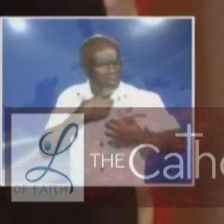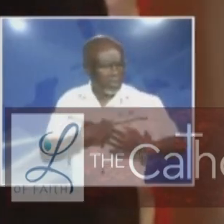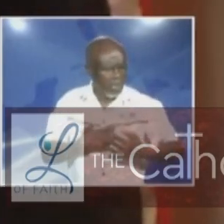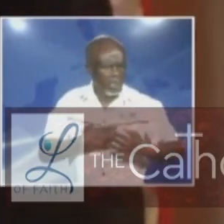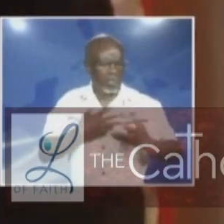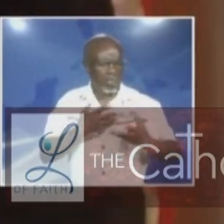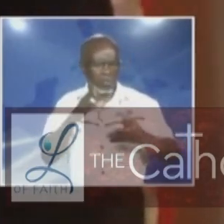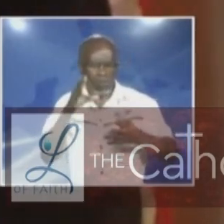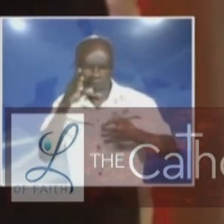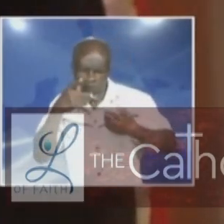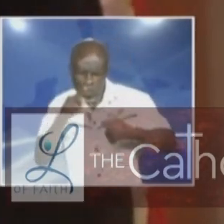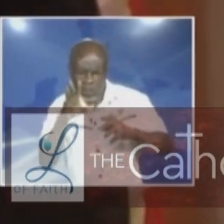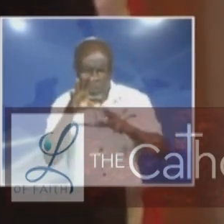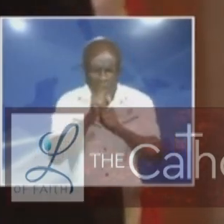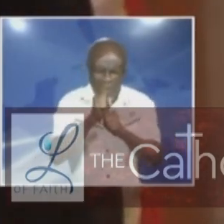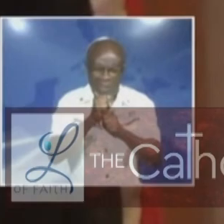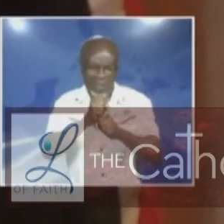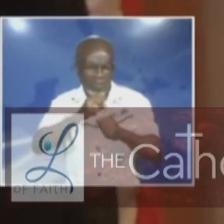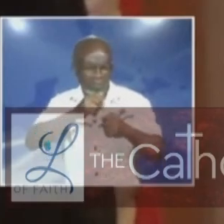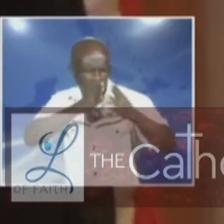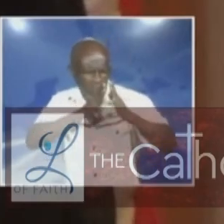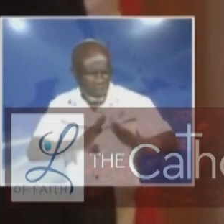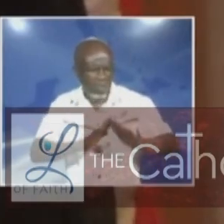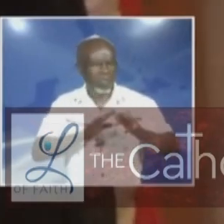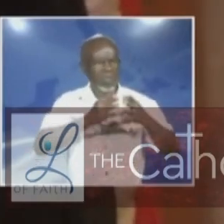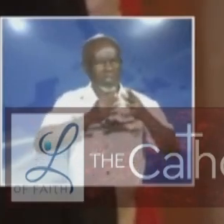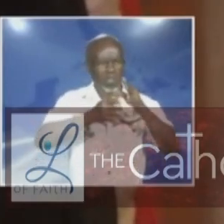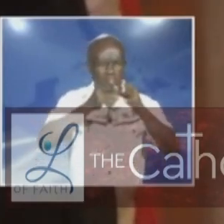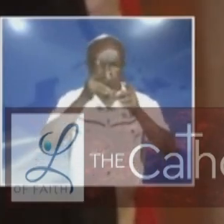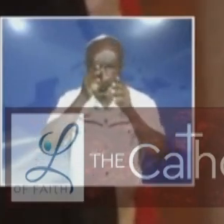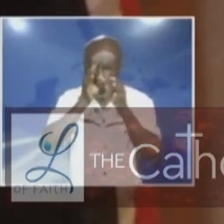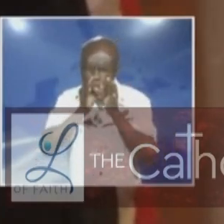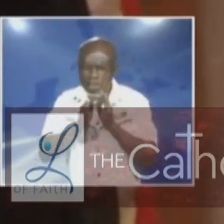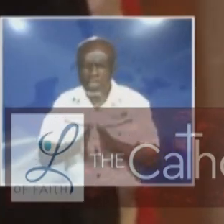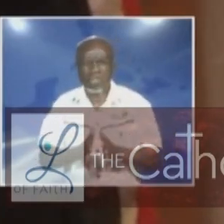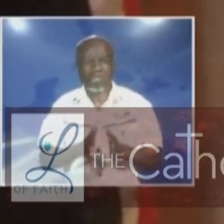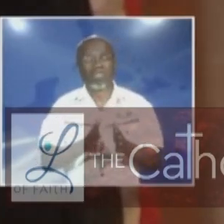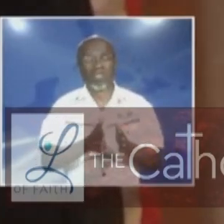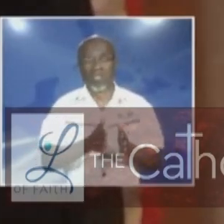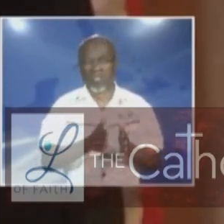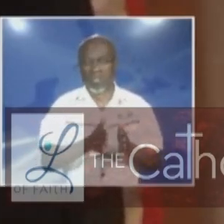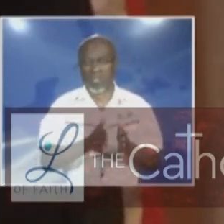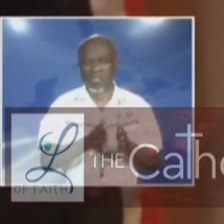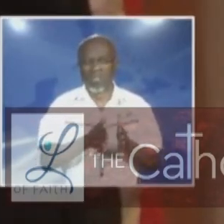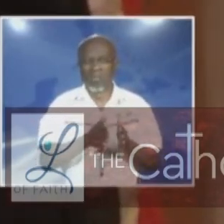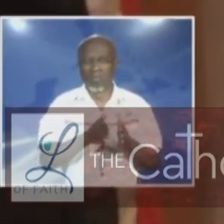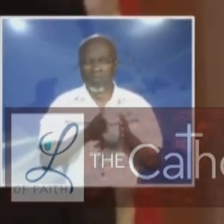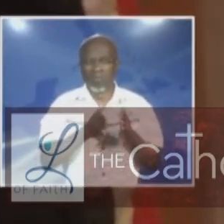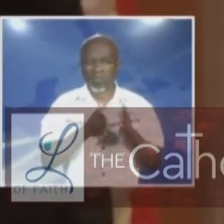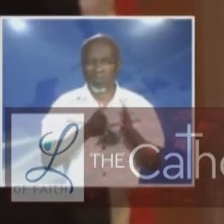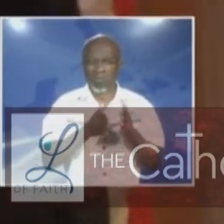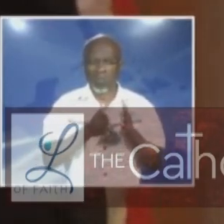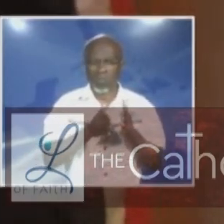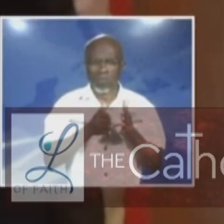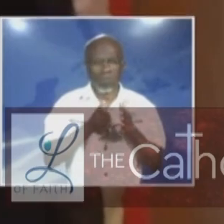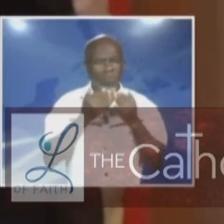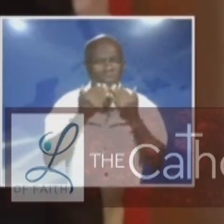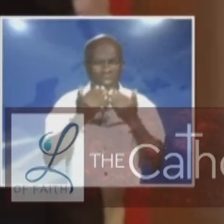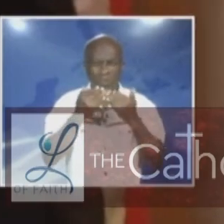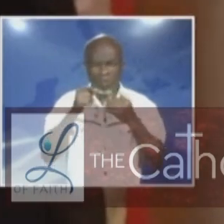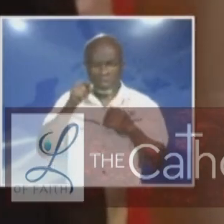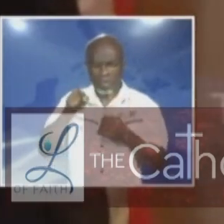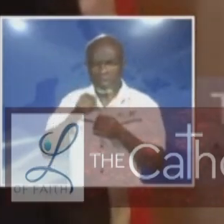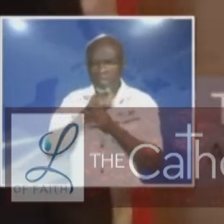truth, for justice, for a better nation and a better people. We thank you for this